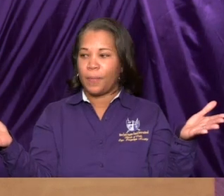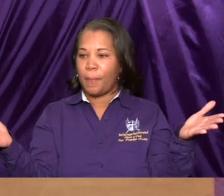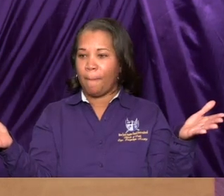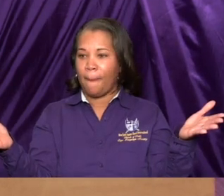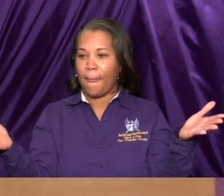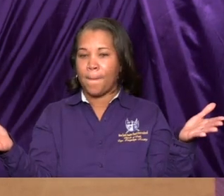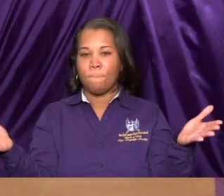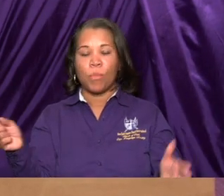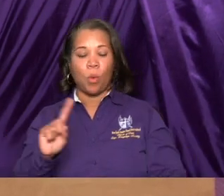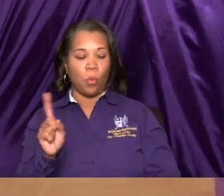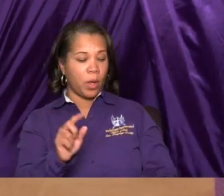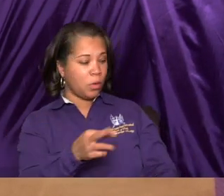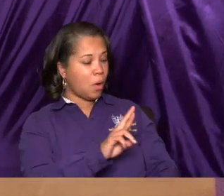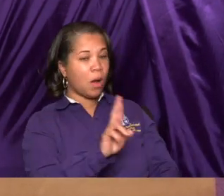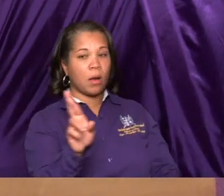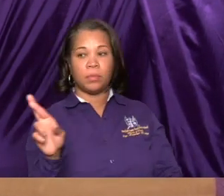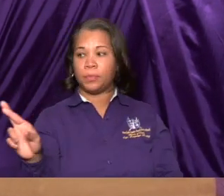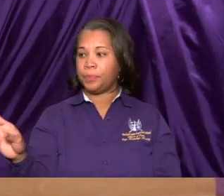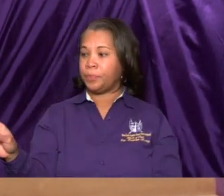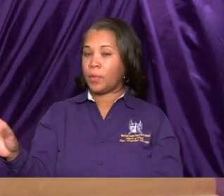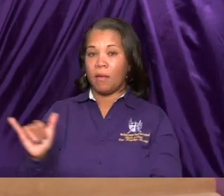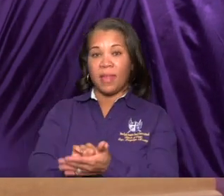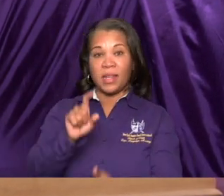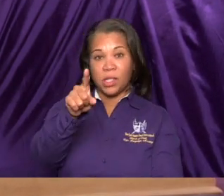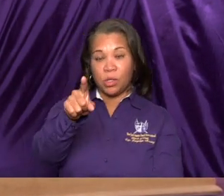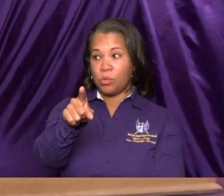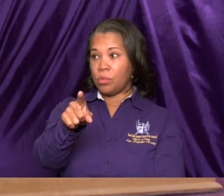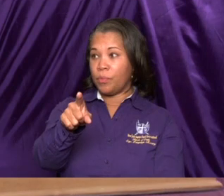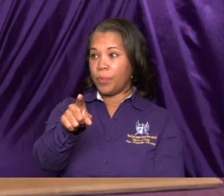So right where you are, if that's you,